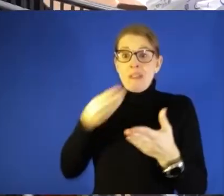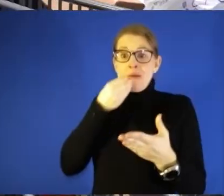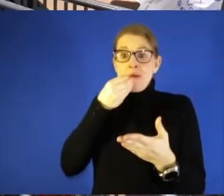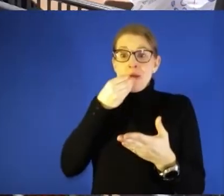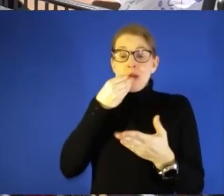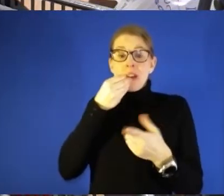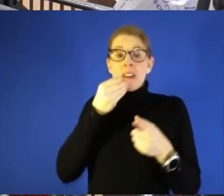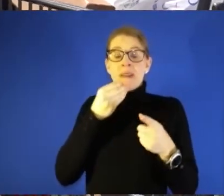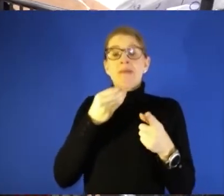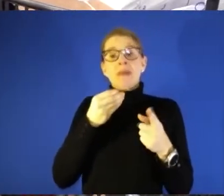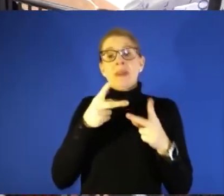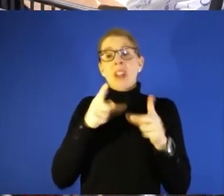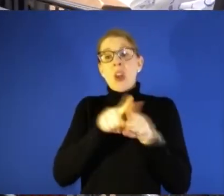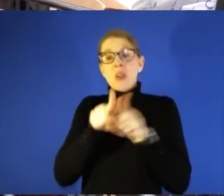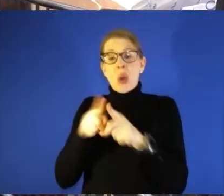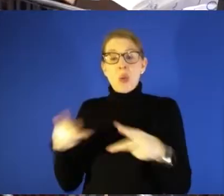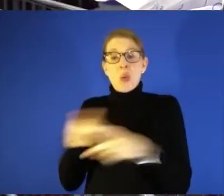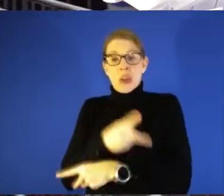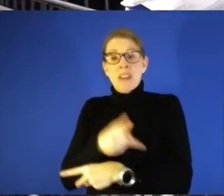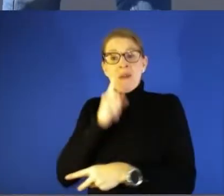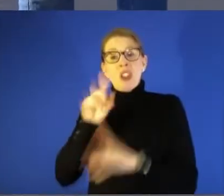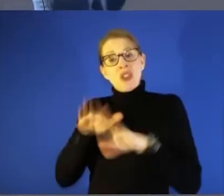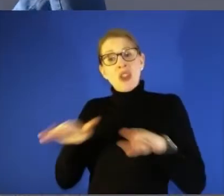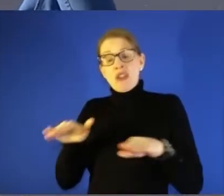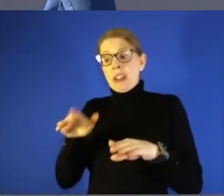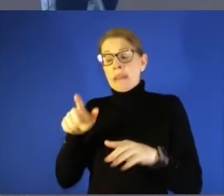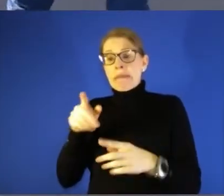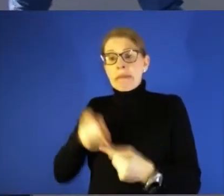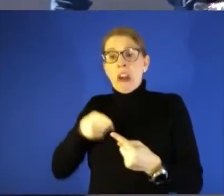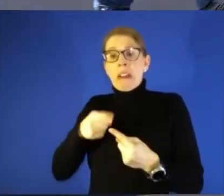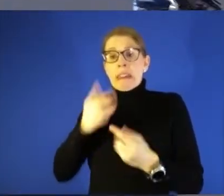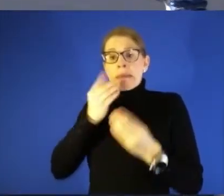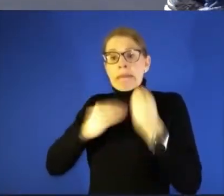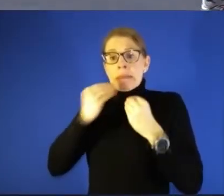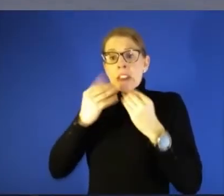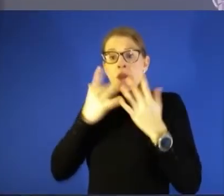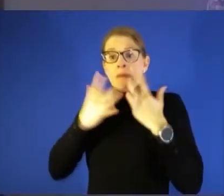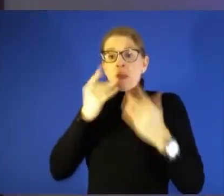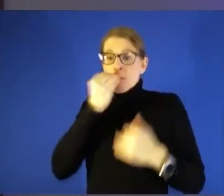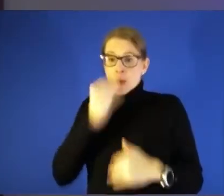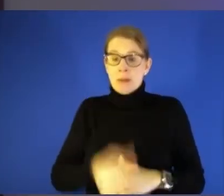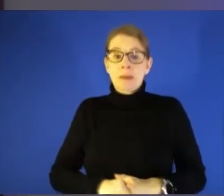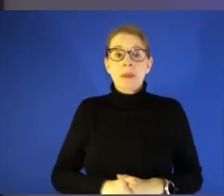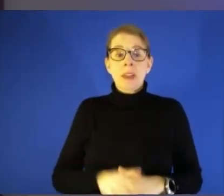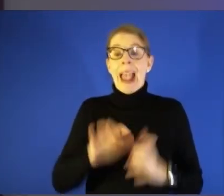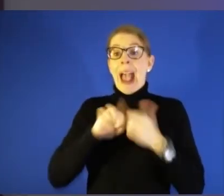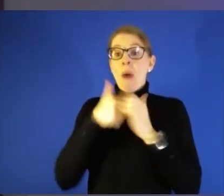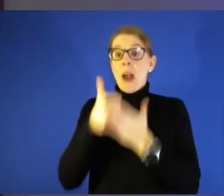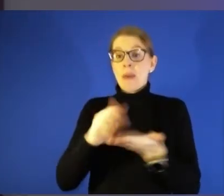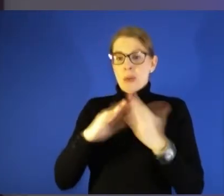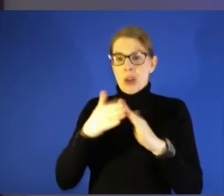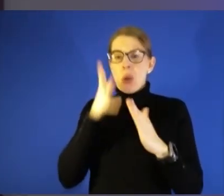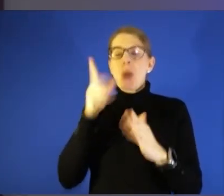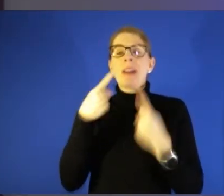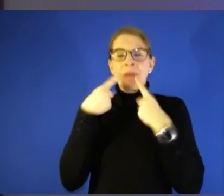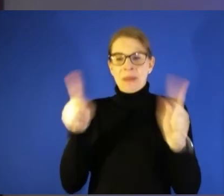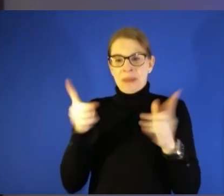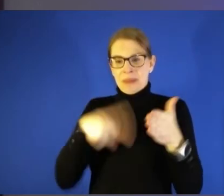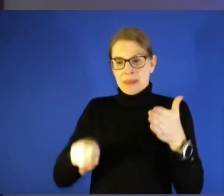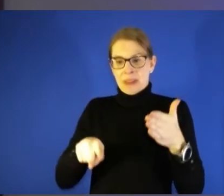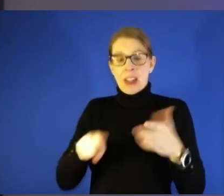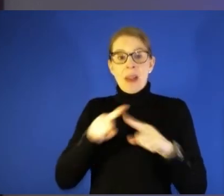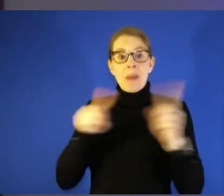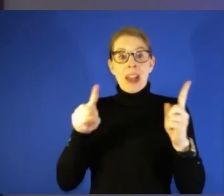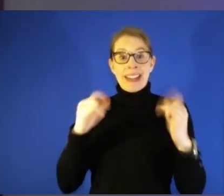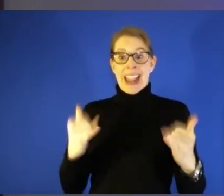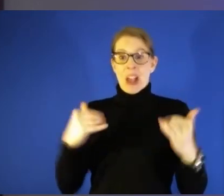our children. The ways Harvesters is helping and what you can do to help this community. But before we go, we have got some brand spanking